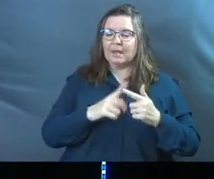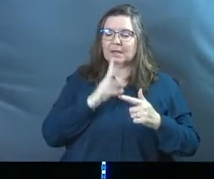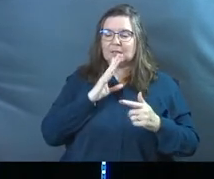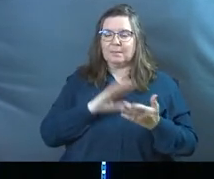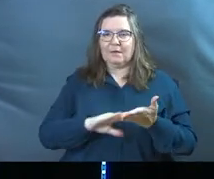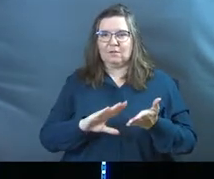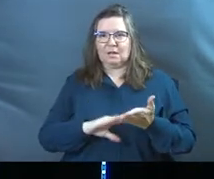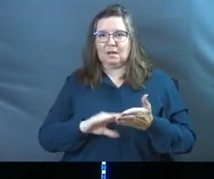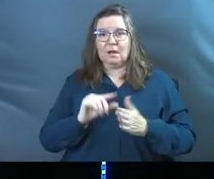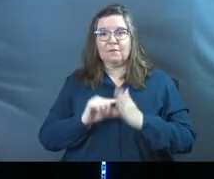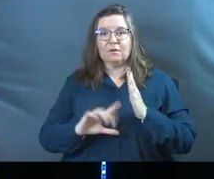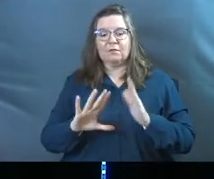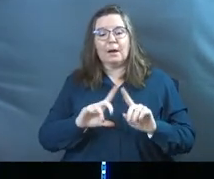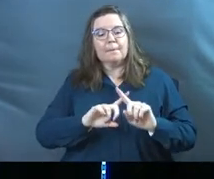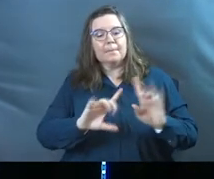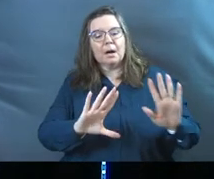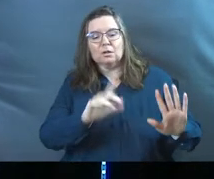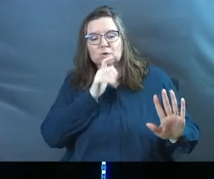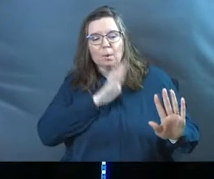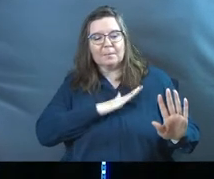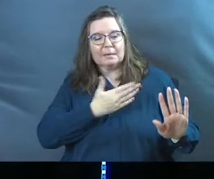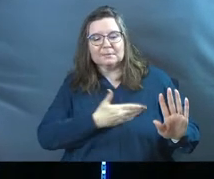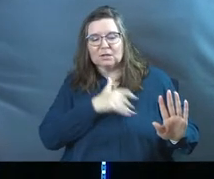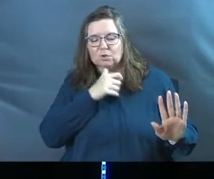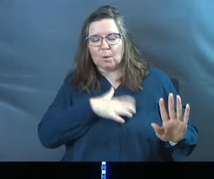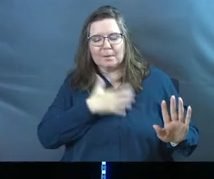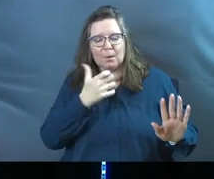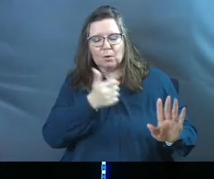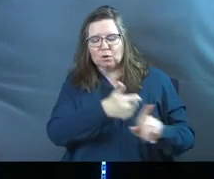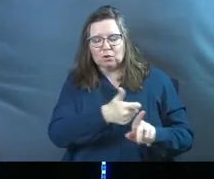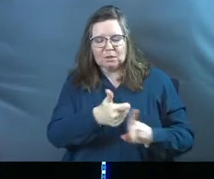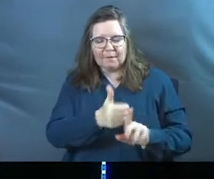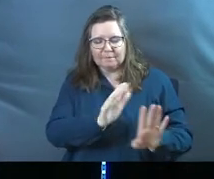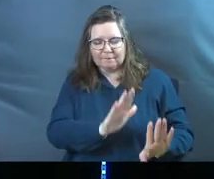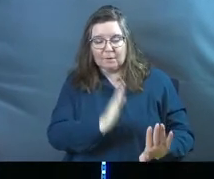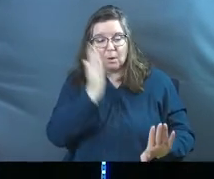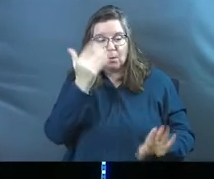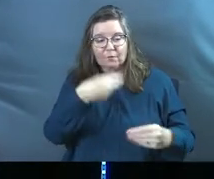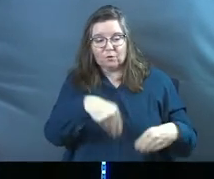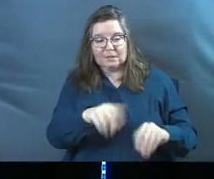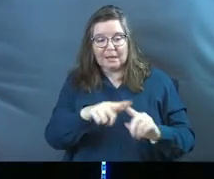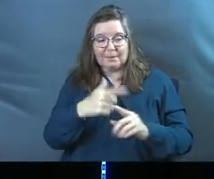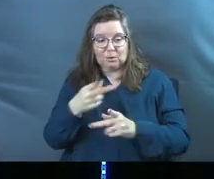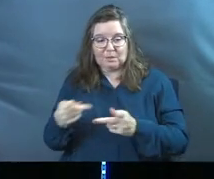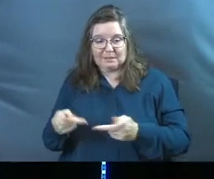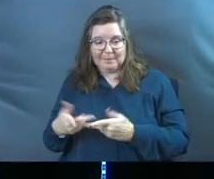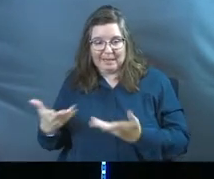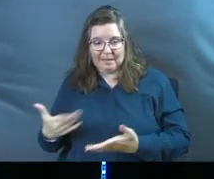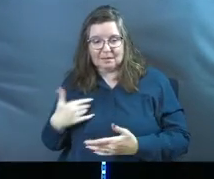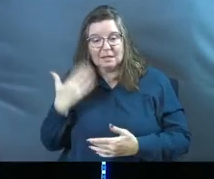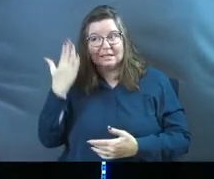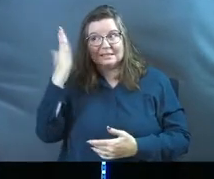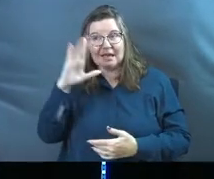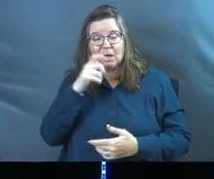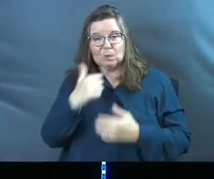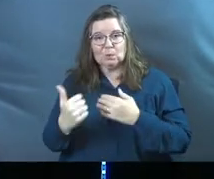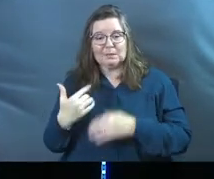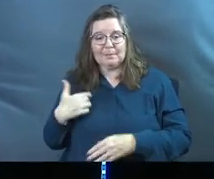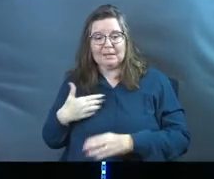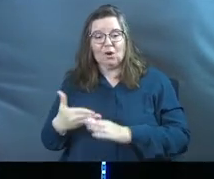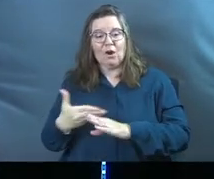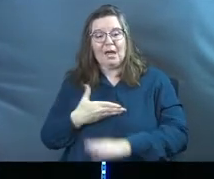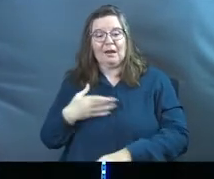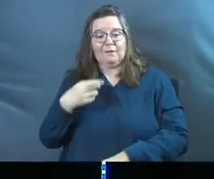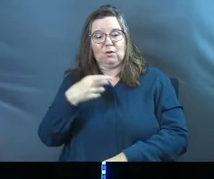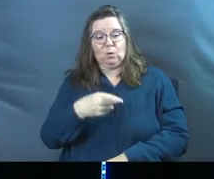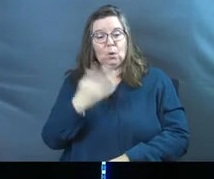speak forgiveness. Verse 5, don't be upset and don't be angry with yourselves for selling me to this place. It was God who sent me here ahead of